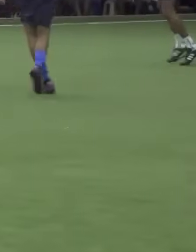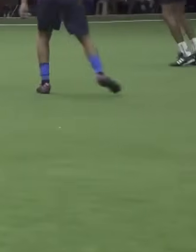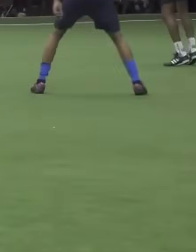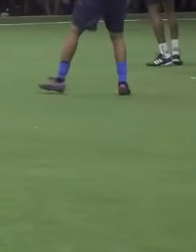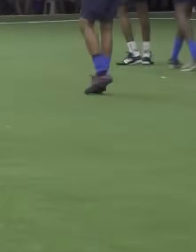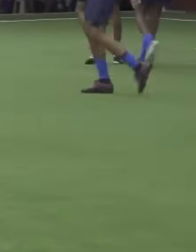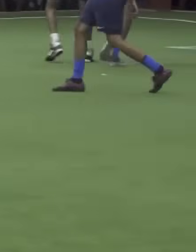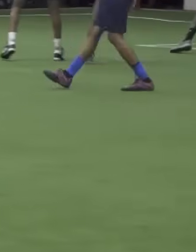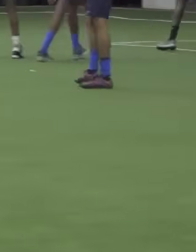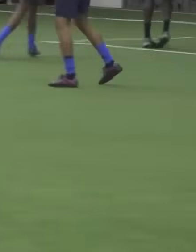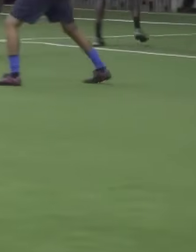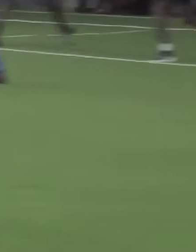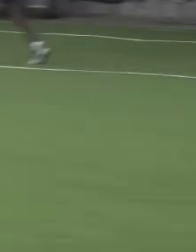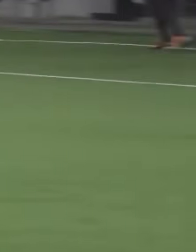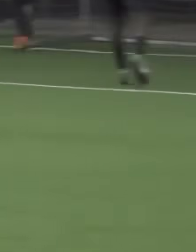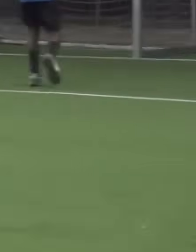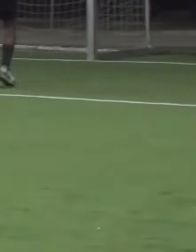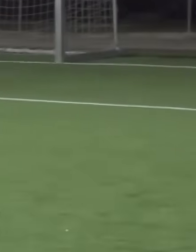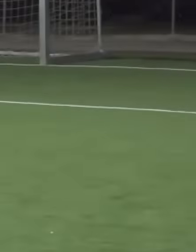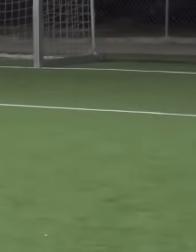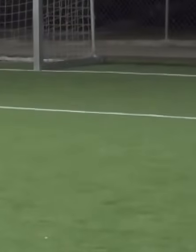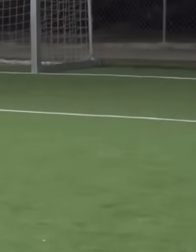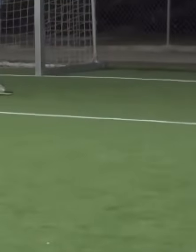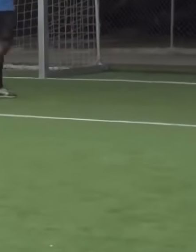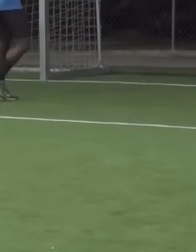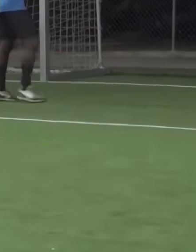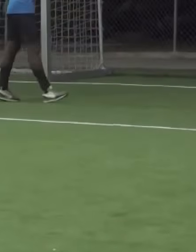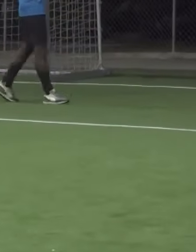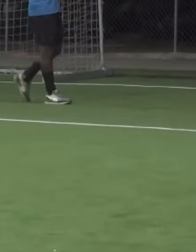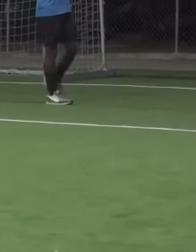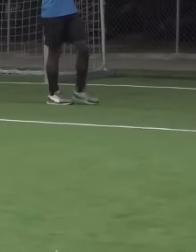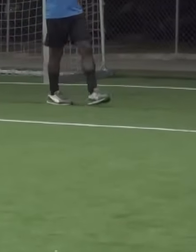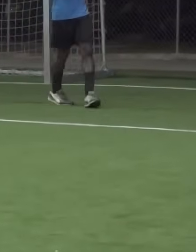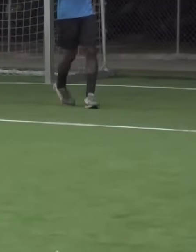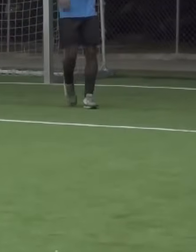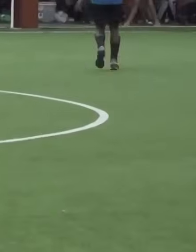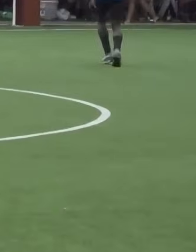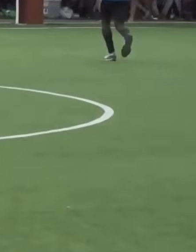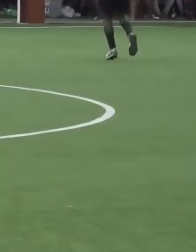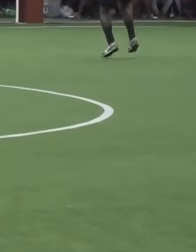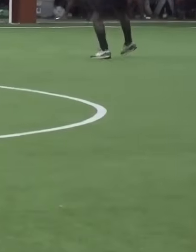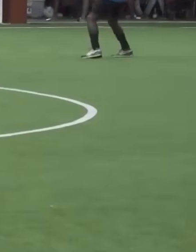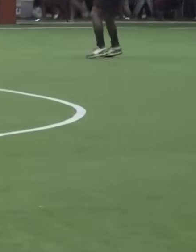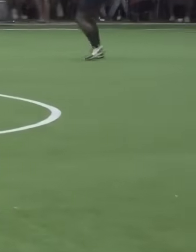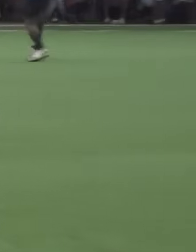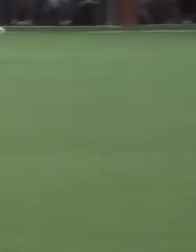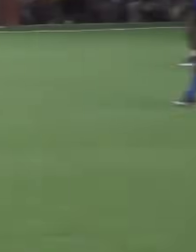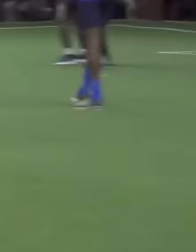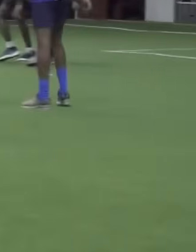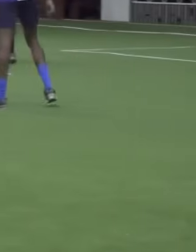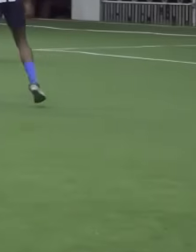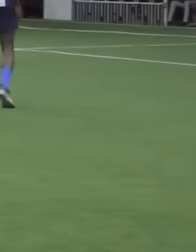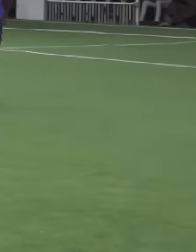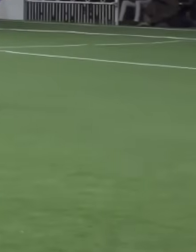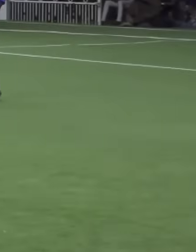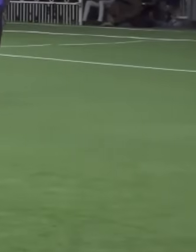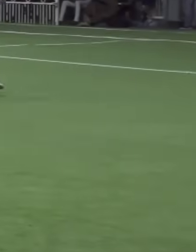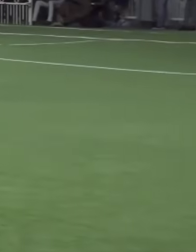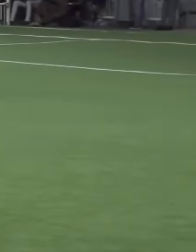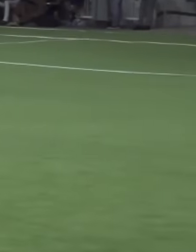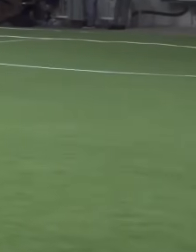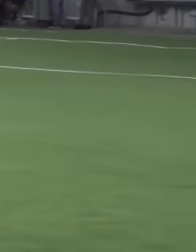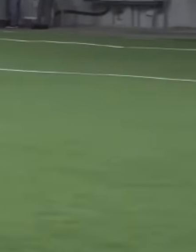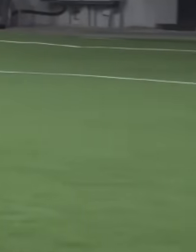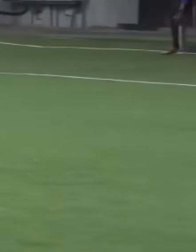Early stages in the contest, and that shot was not too far off the target. But the opening goal came here. Good